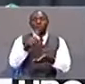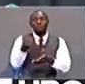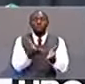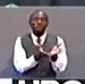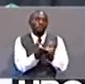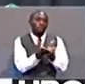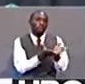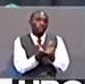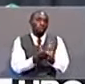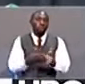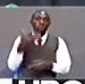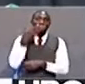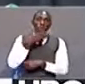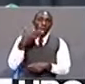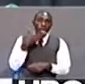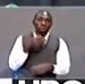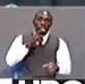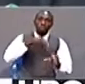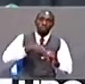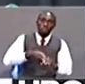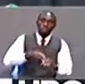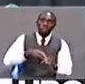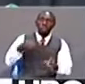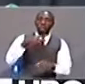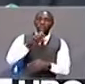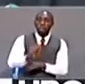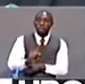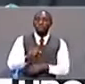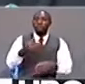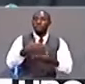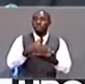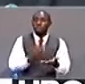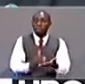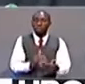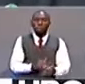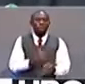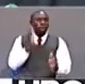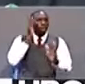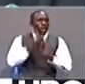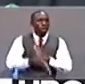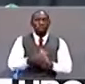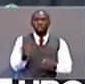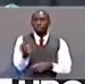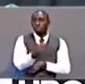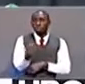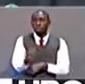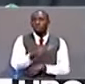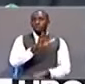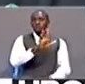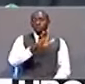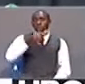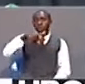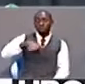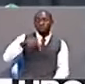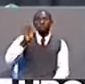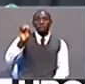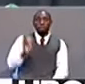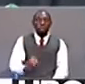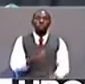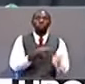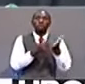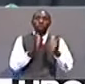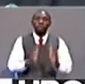the oil and gas sector. Of the direct employment, 57% are expected to be